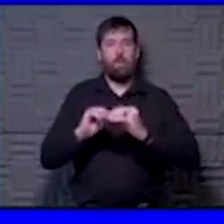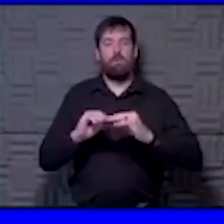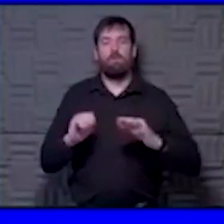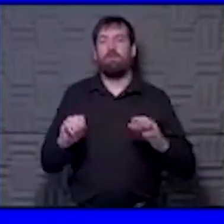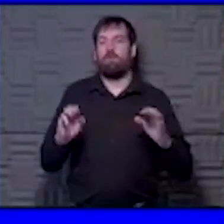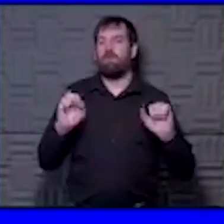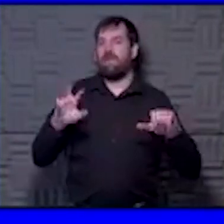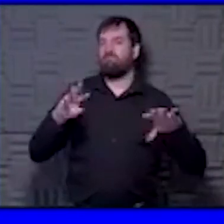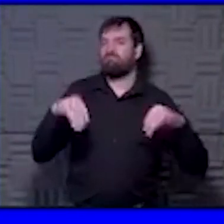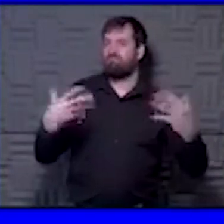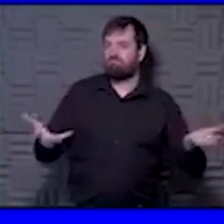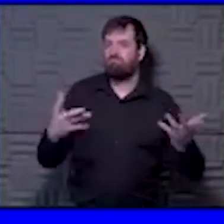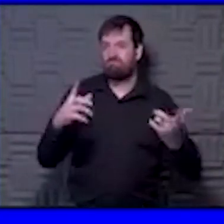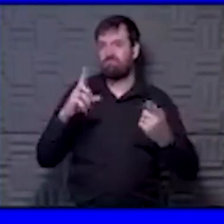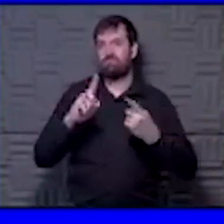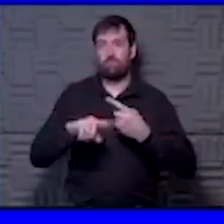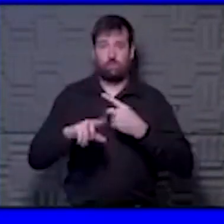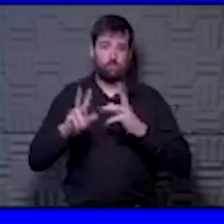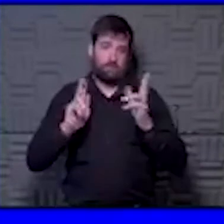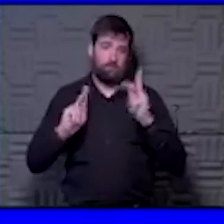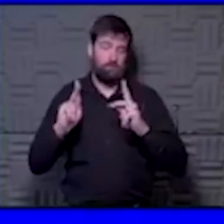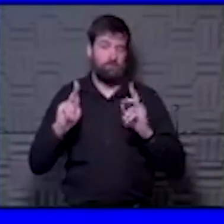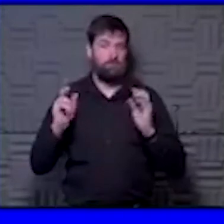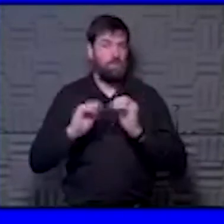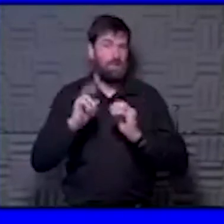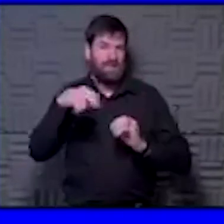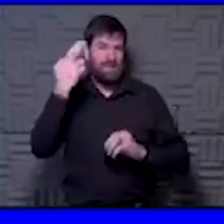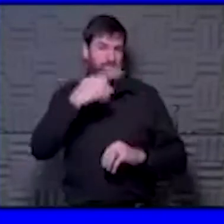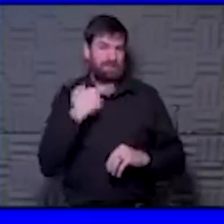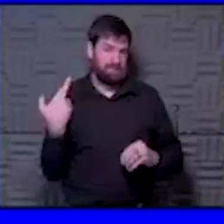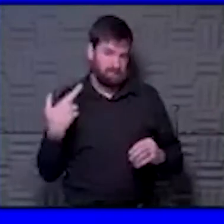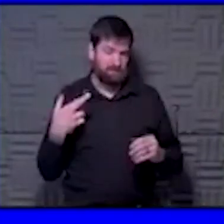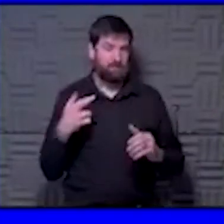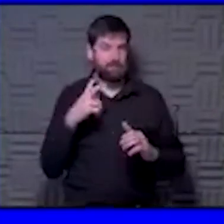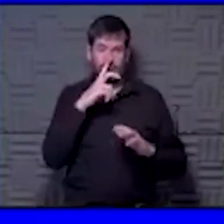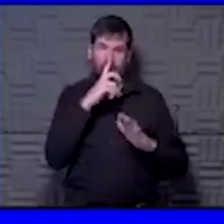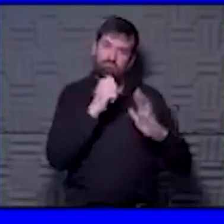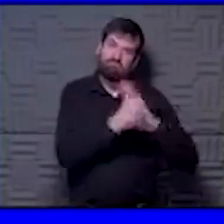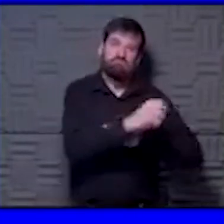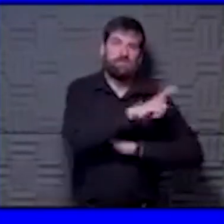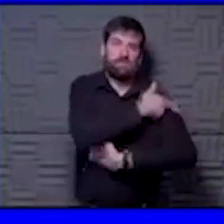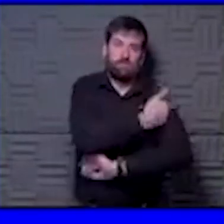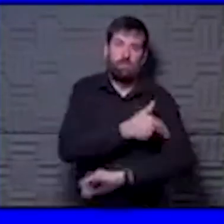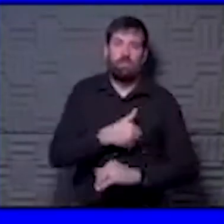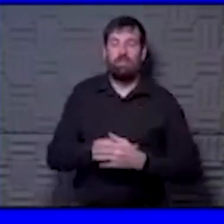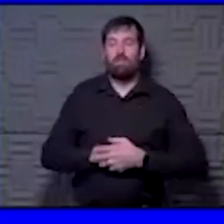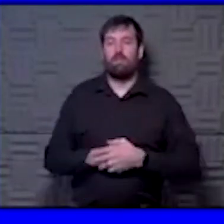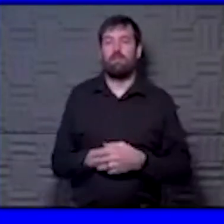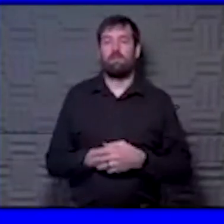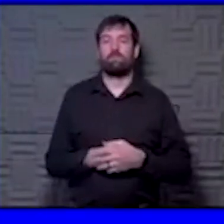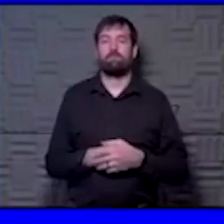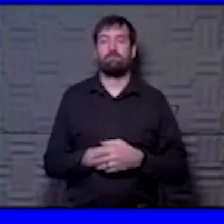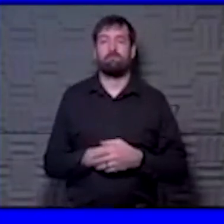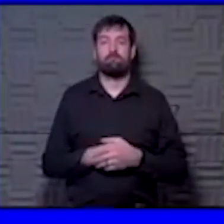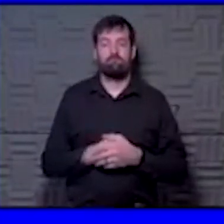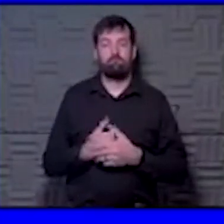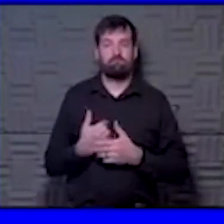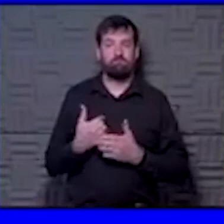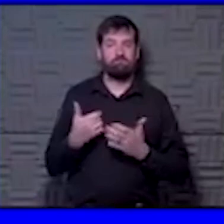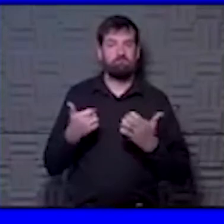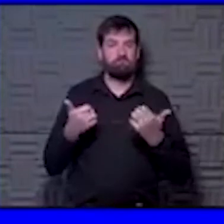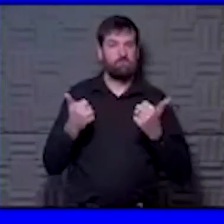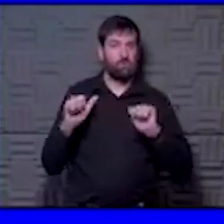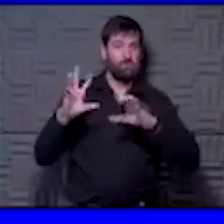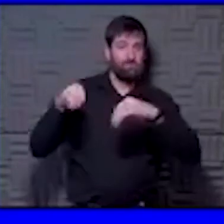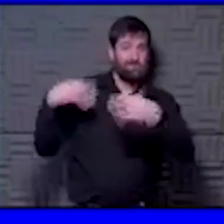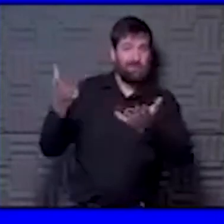to get it more readily to those people that may be at high risk of hospitalization. We are working to get it into the